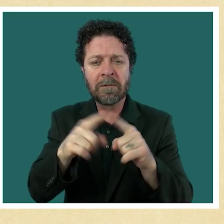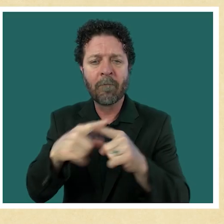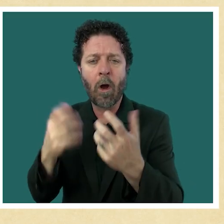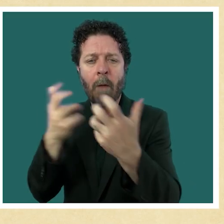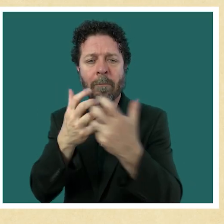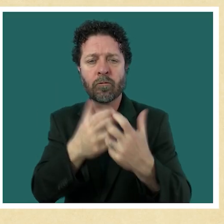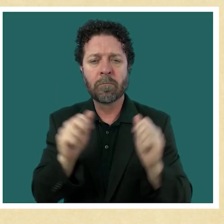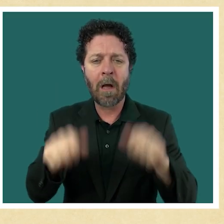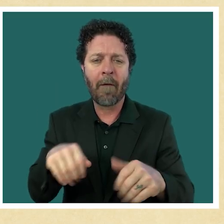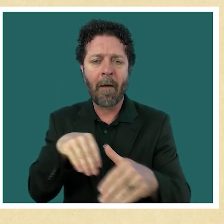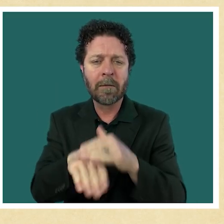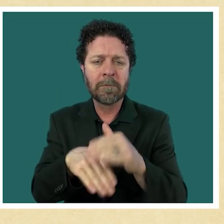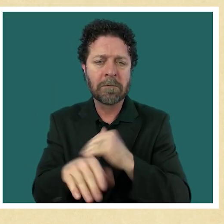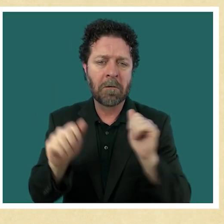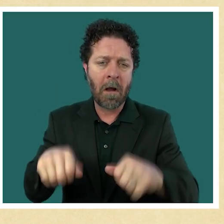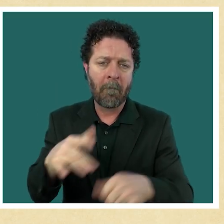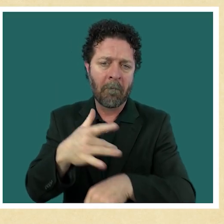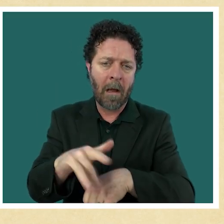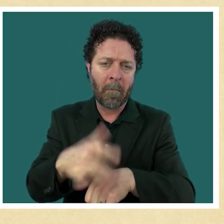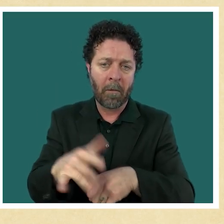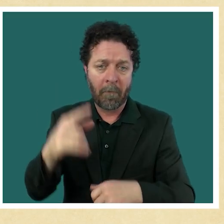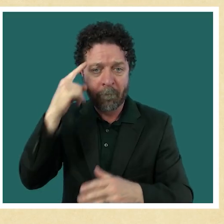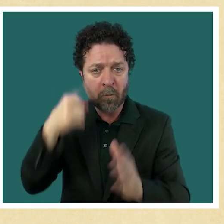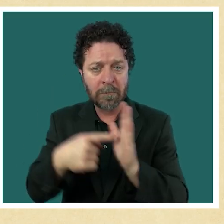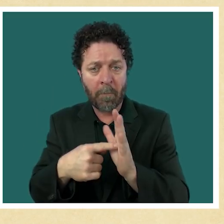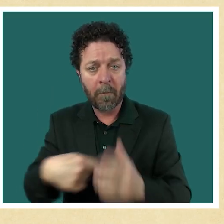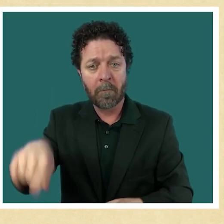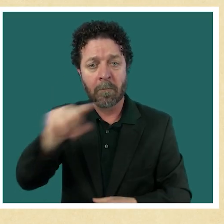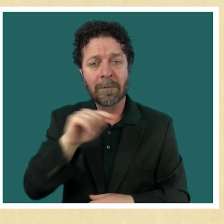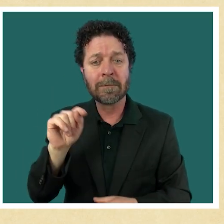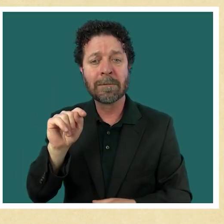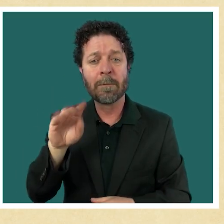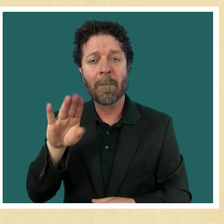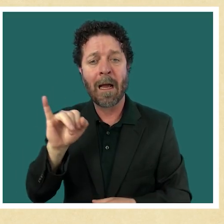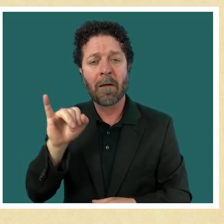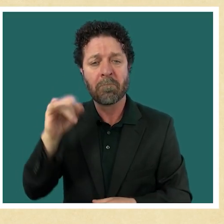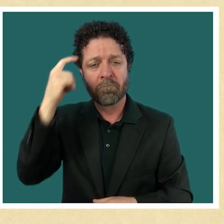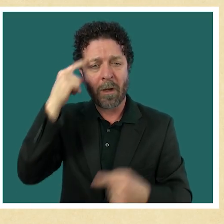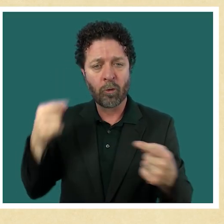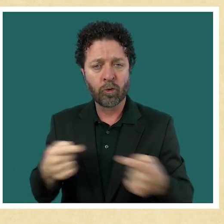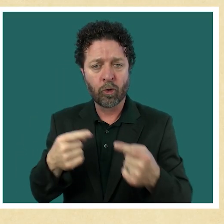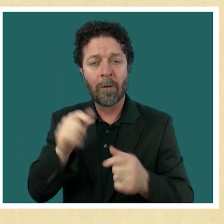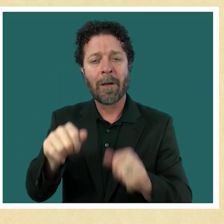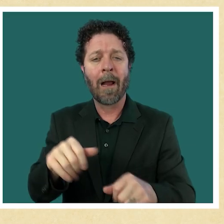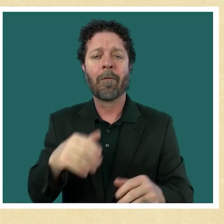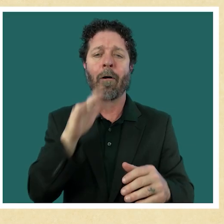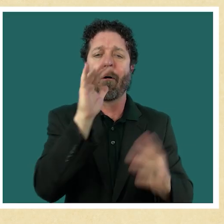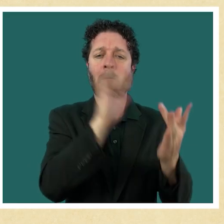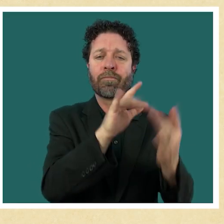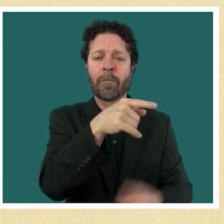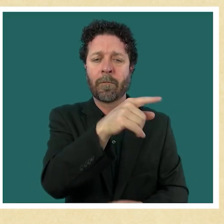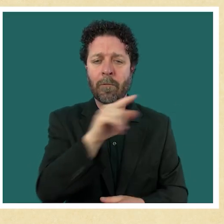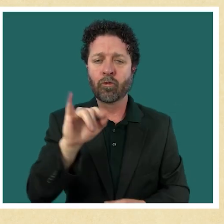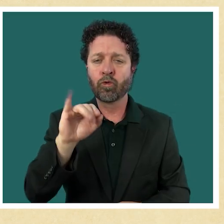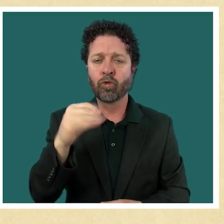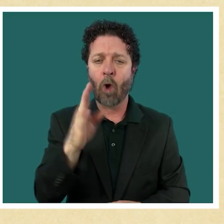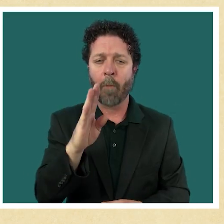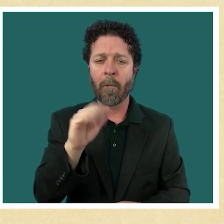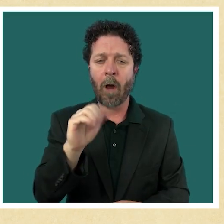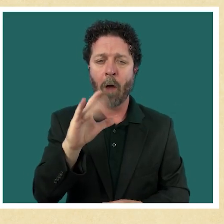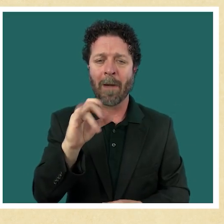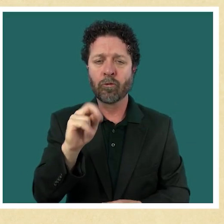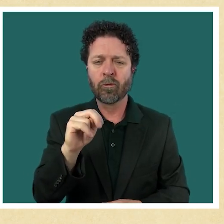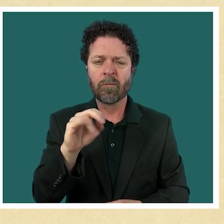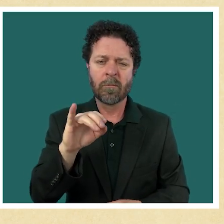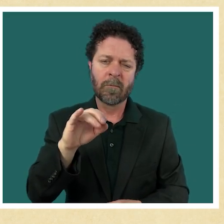research online the types of accommodations that are available for people with traumatic brain injuries. You can use the Job